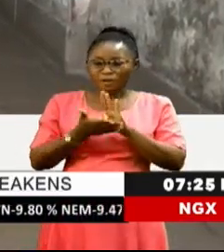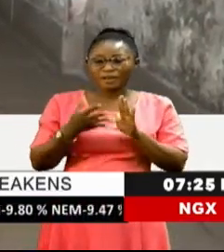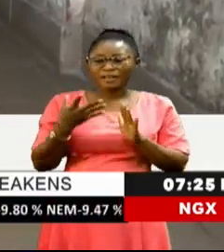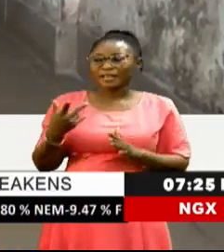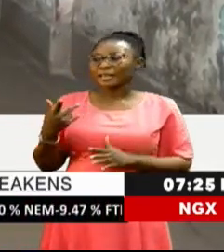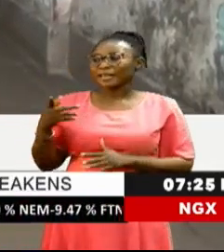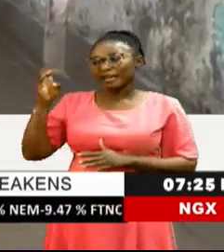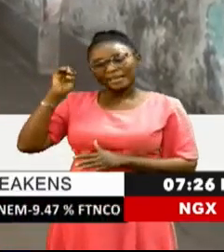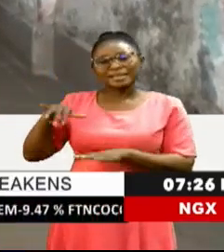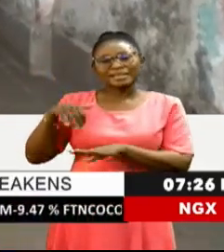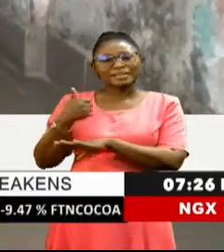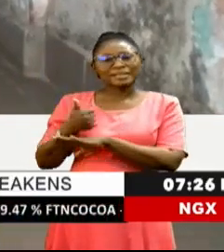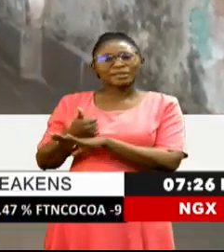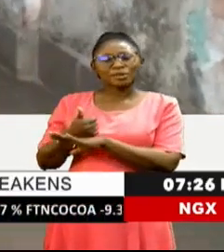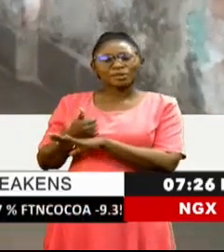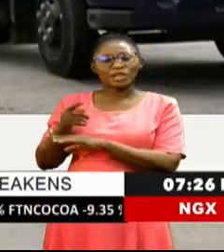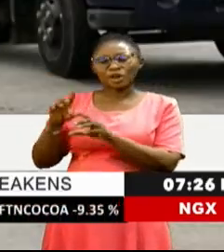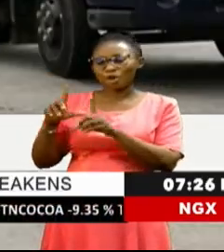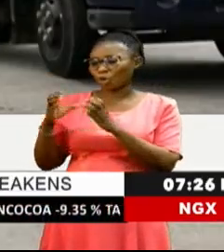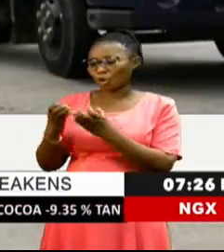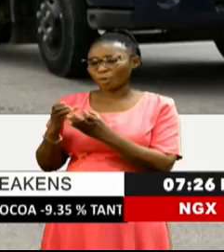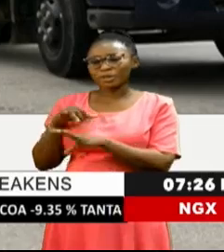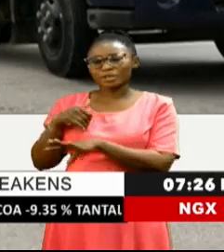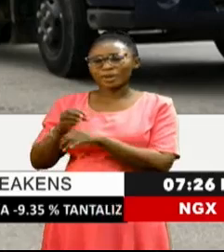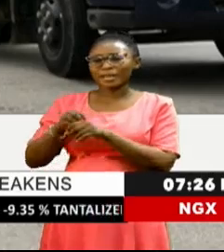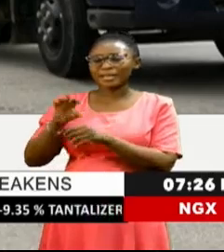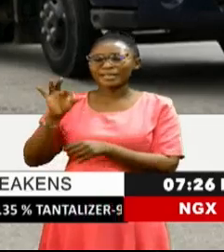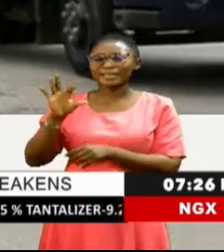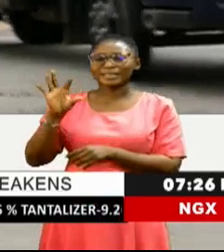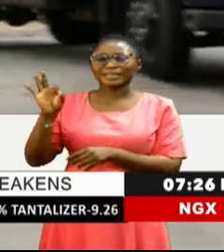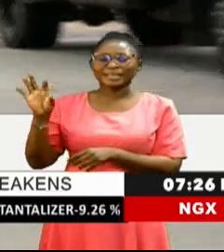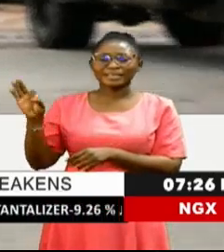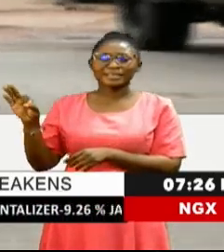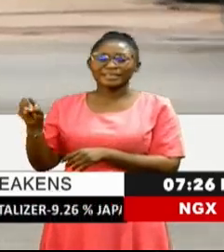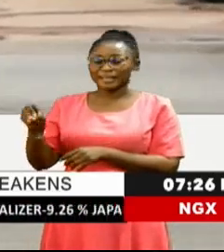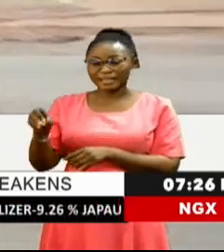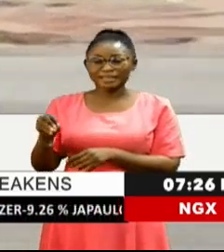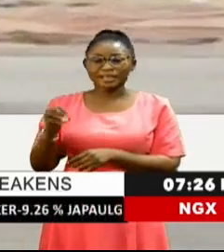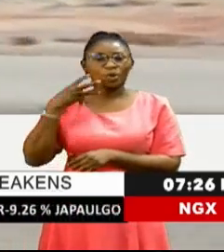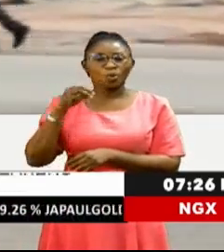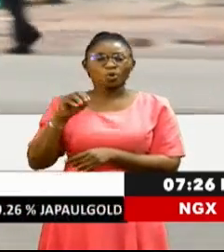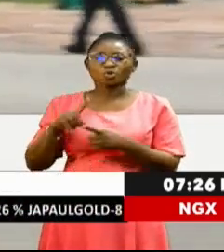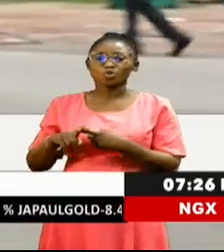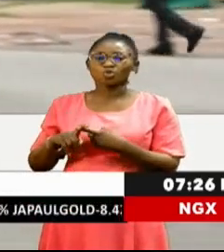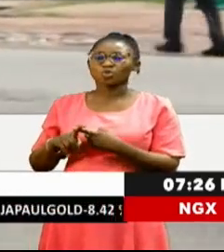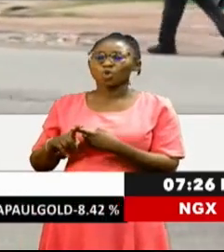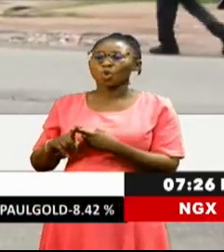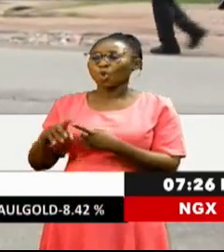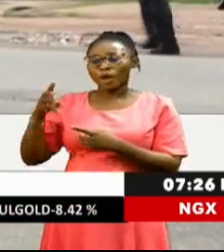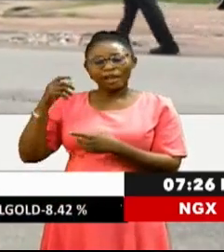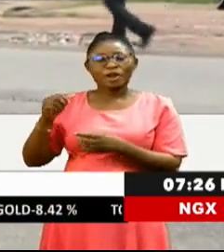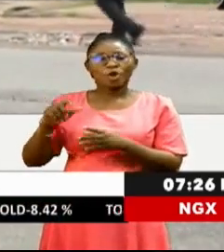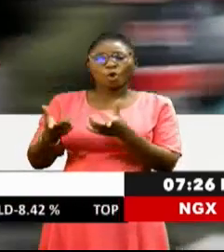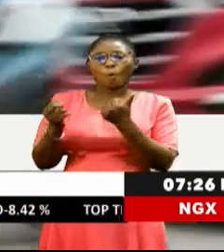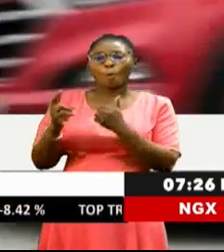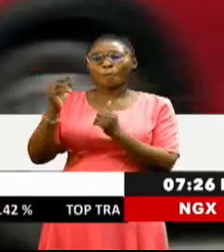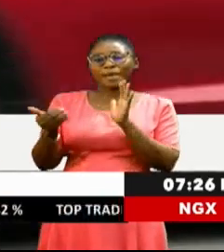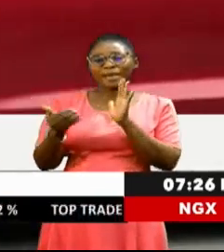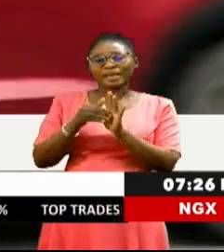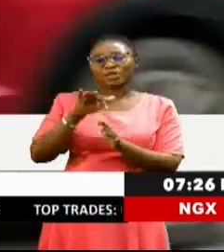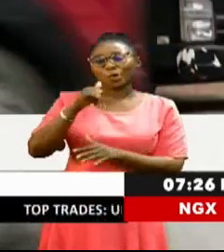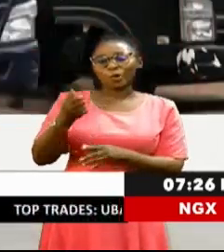set up in the 1990s was originally a protest movement against the single ruling party at the time of the